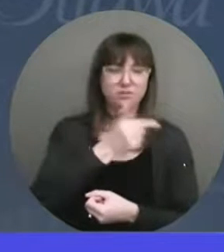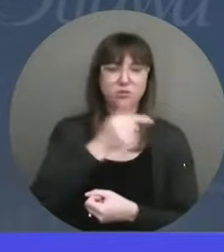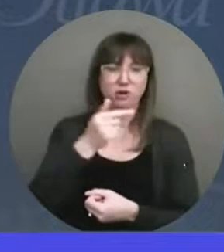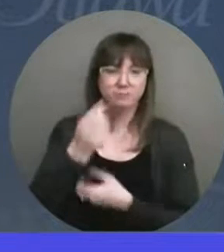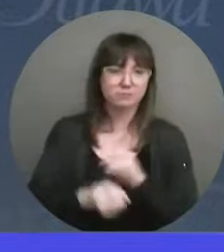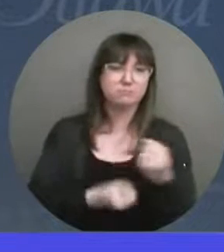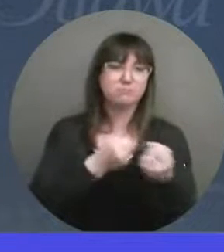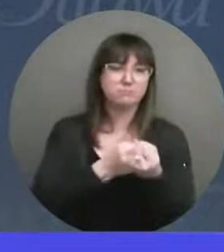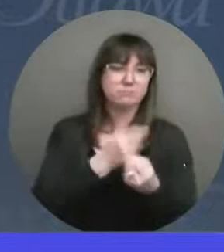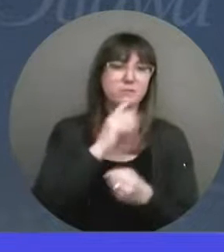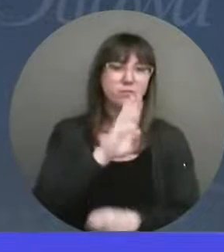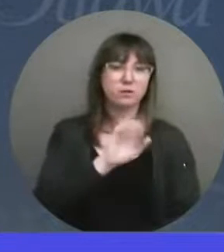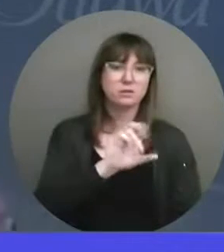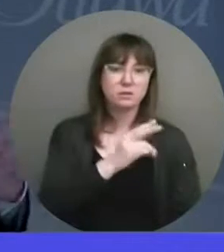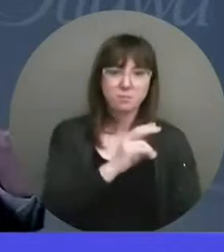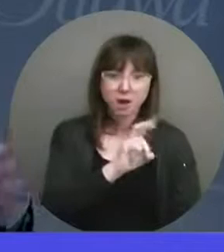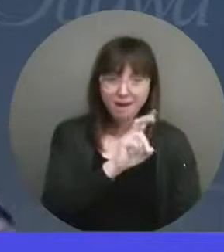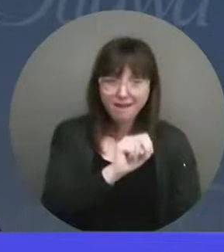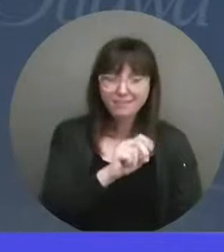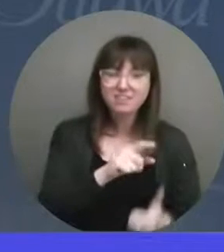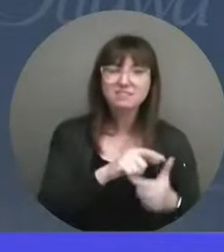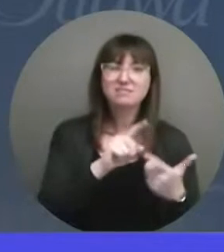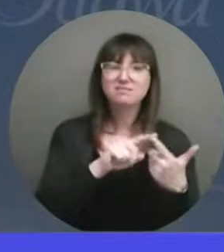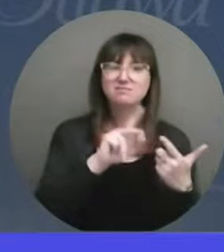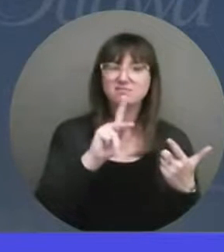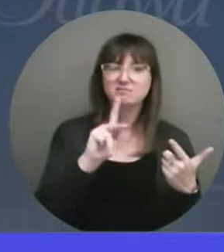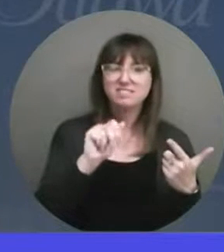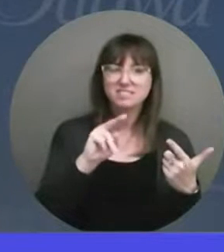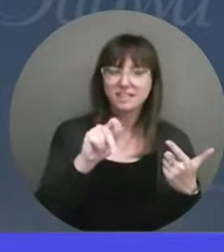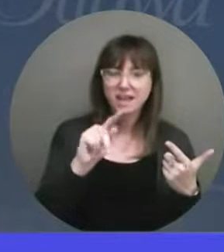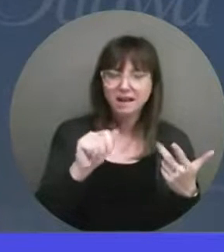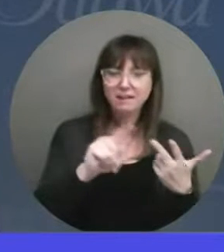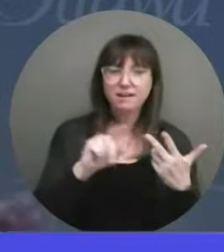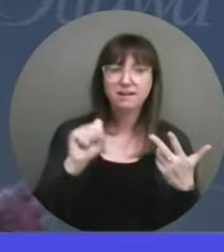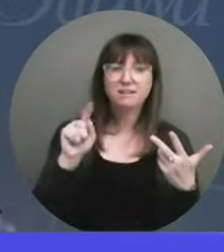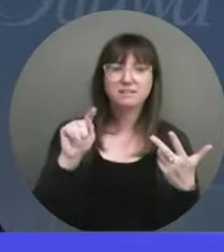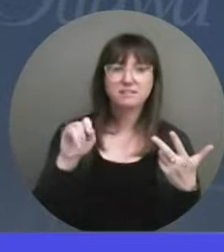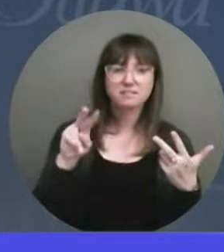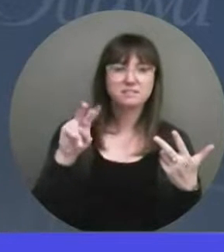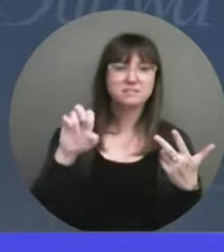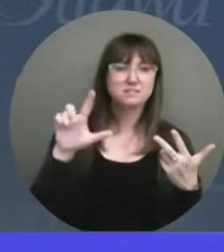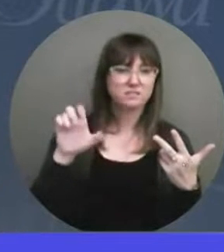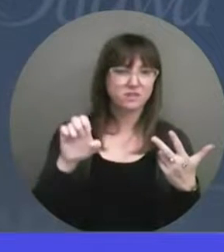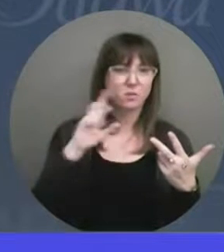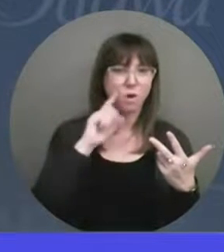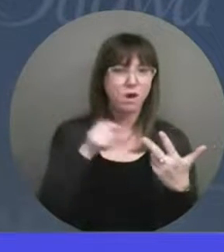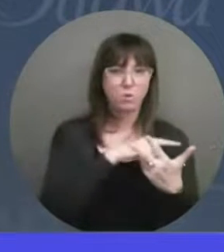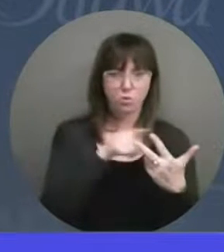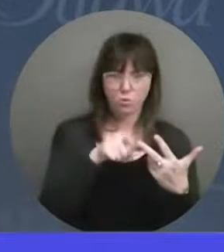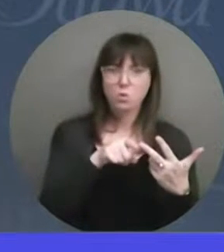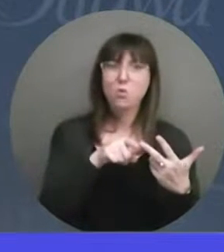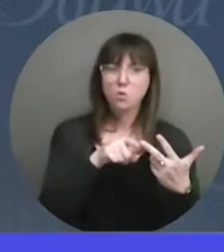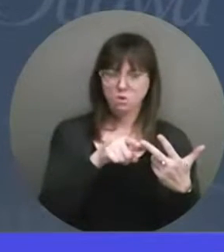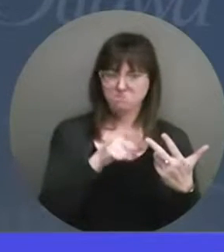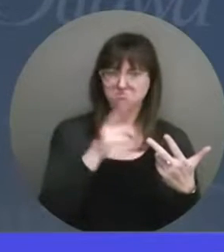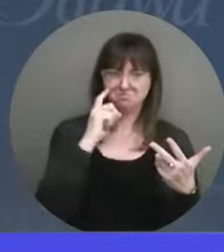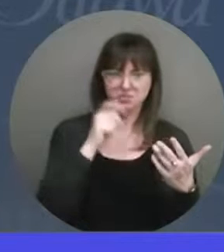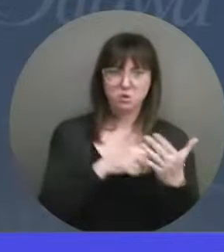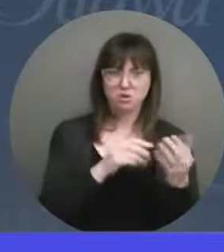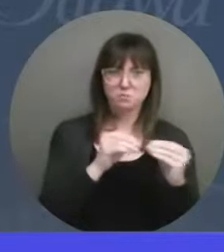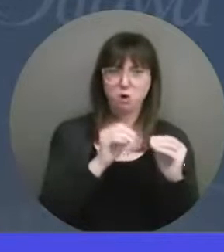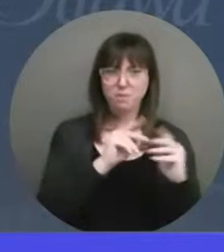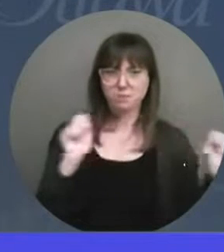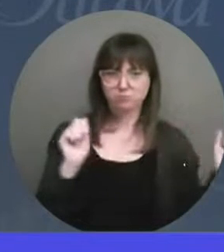Barrhaven, Stittsville and Canada legs of the project, for the simple reason those are our fastest growing areas in the city, and they too